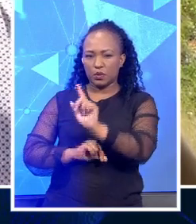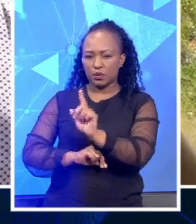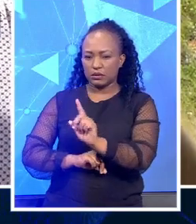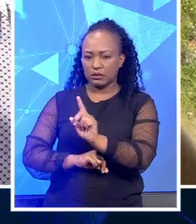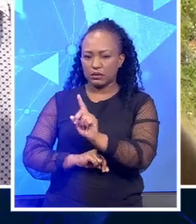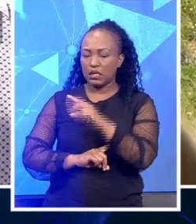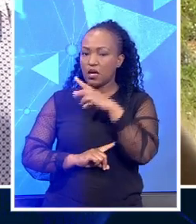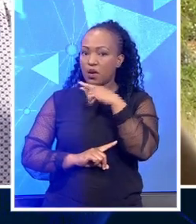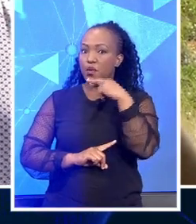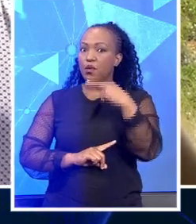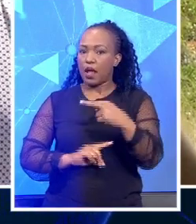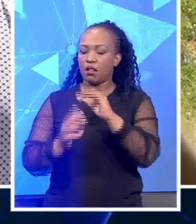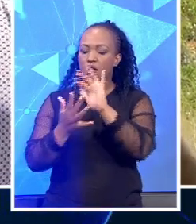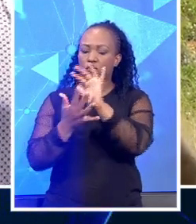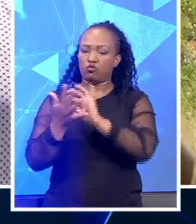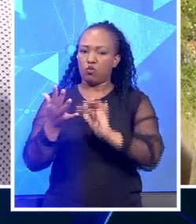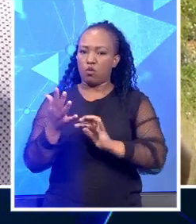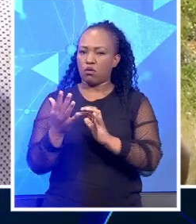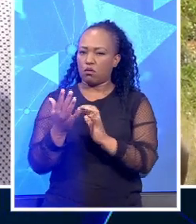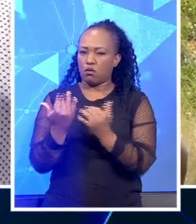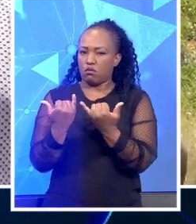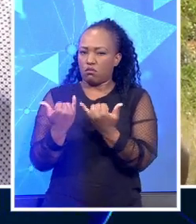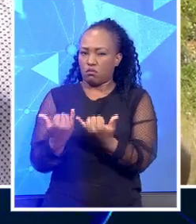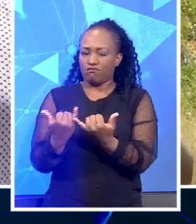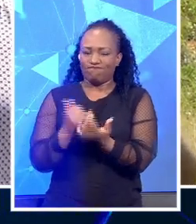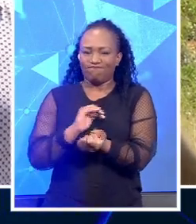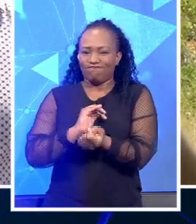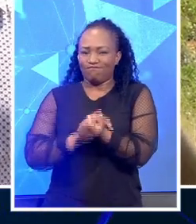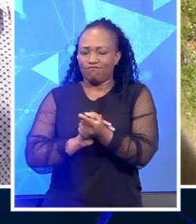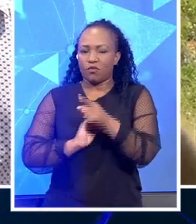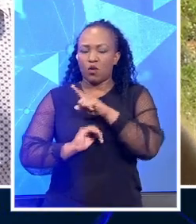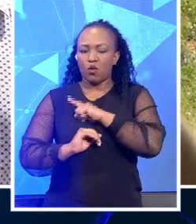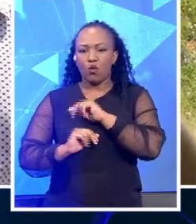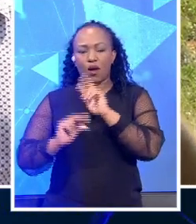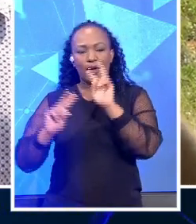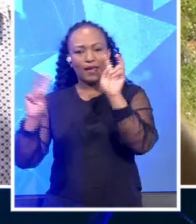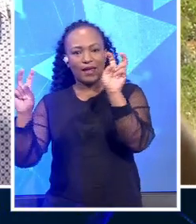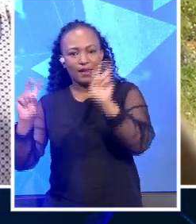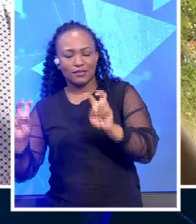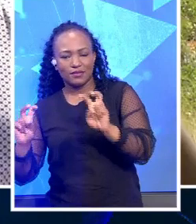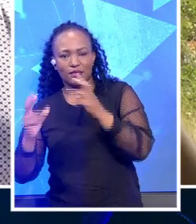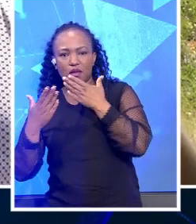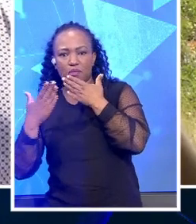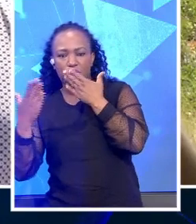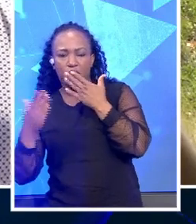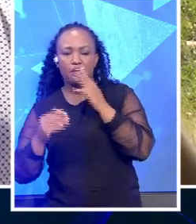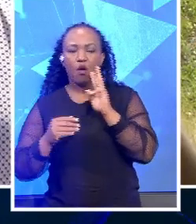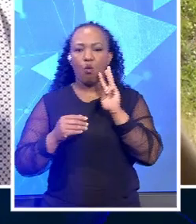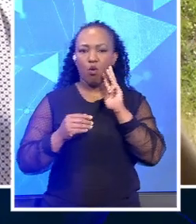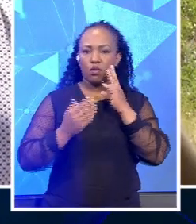What is the real story behind all of these power shortages and water shortages?